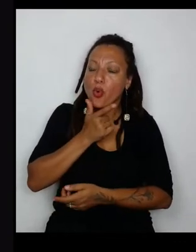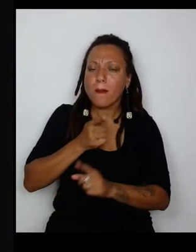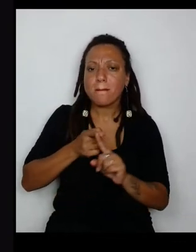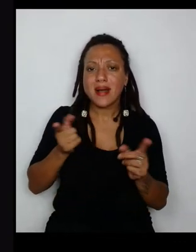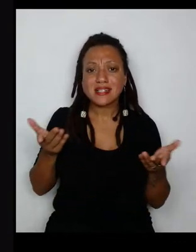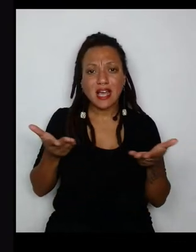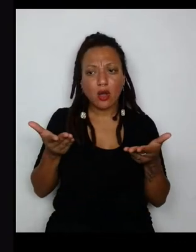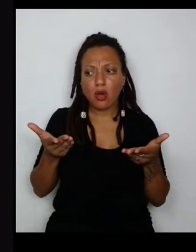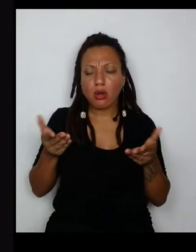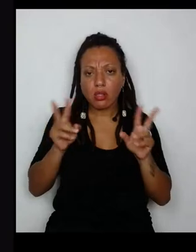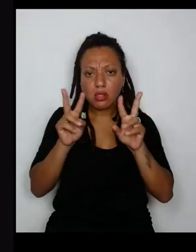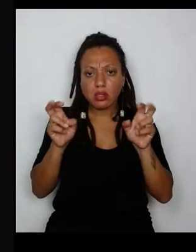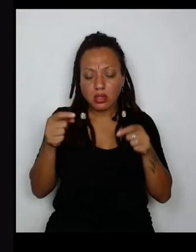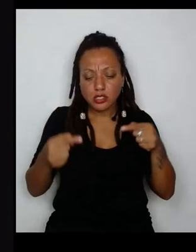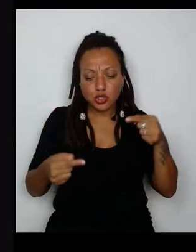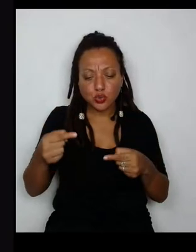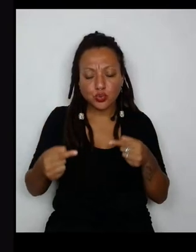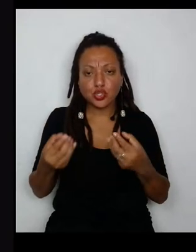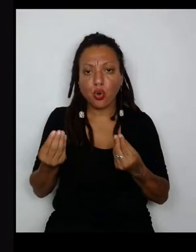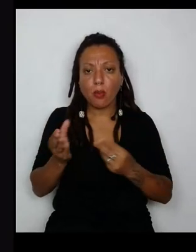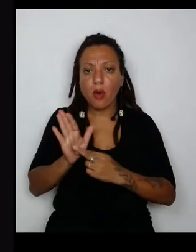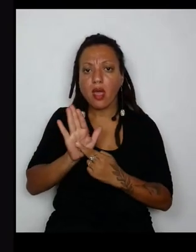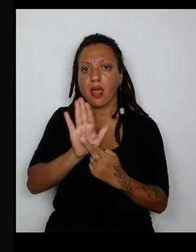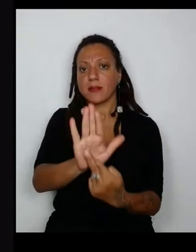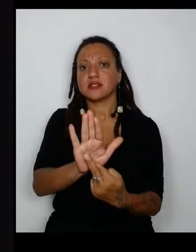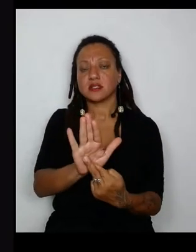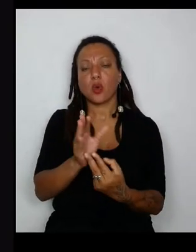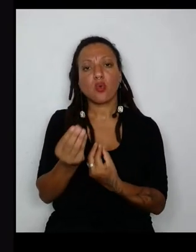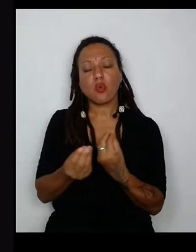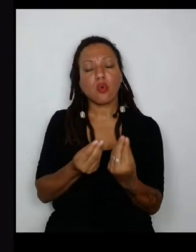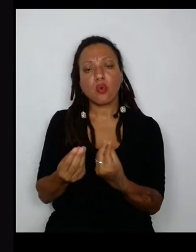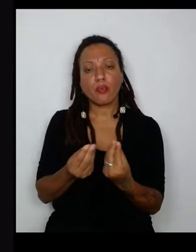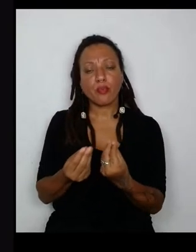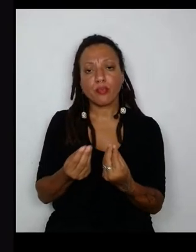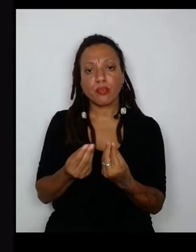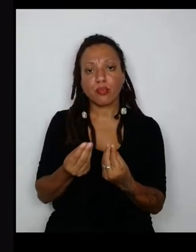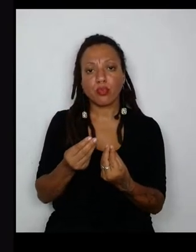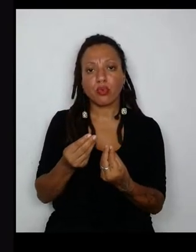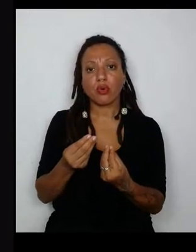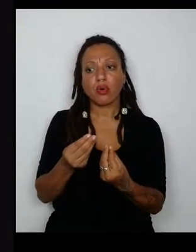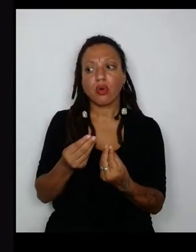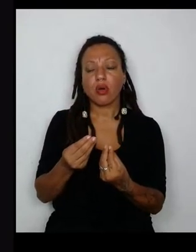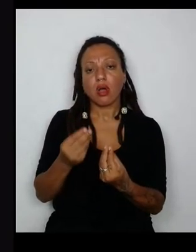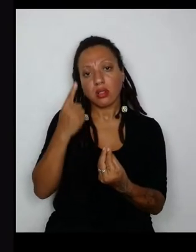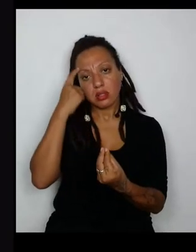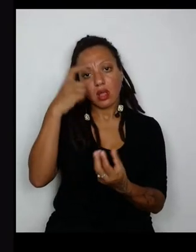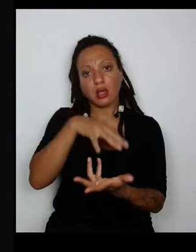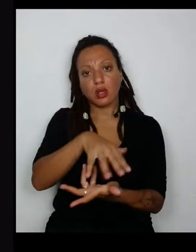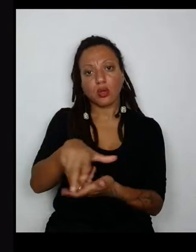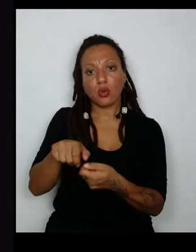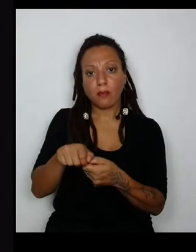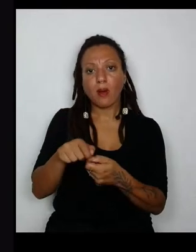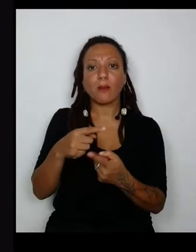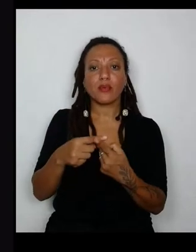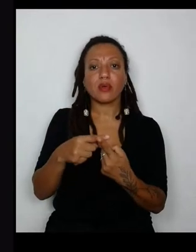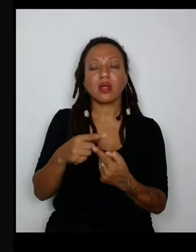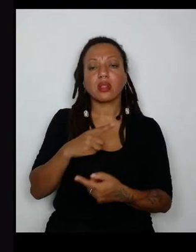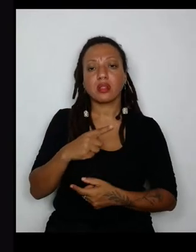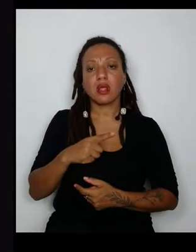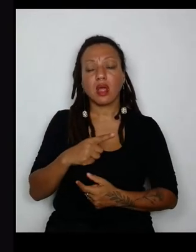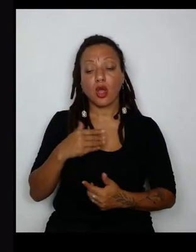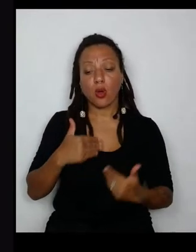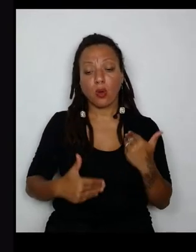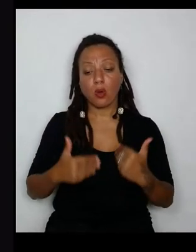dissemination globally of indigenous people and bodies by european artists and also the tourist industry and